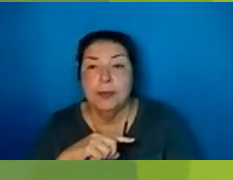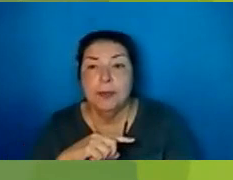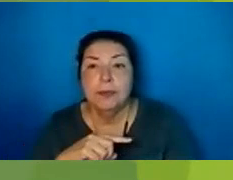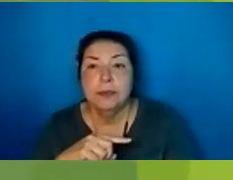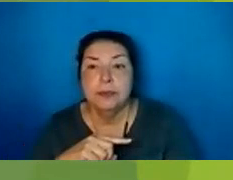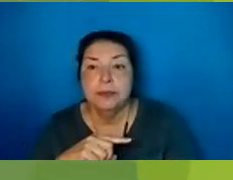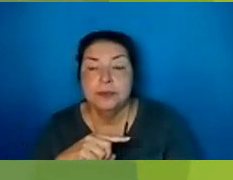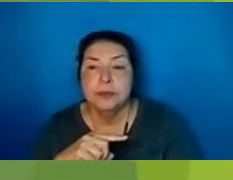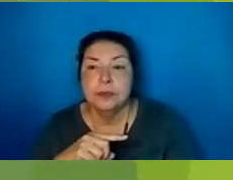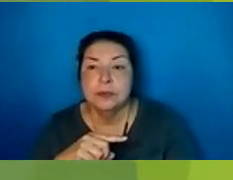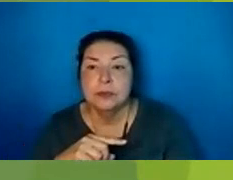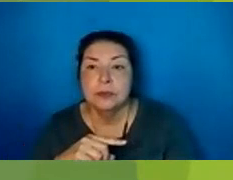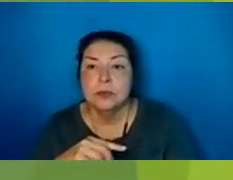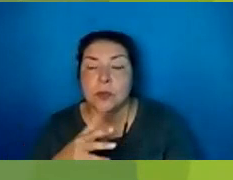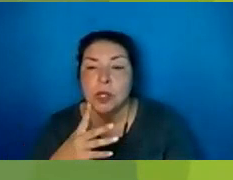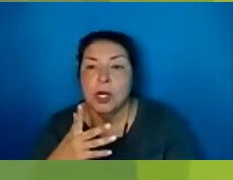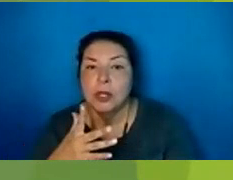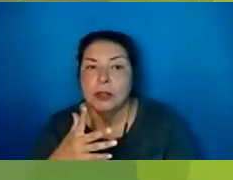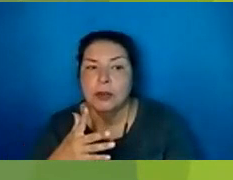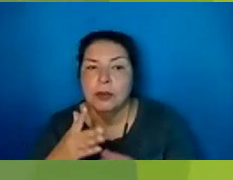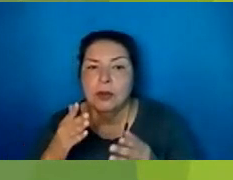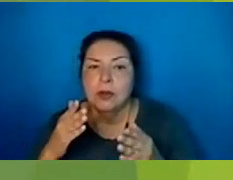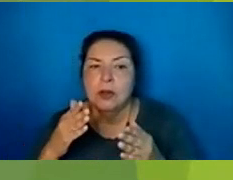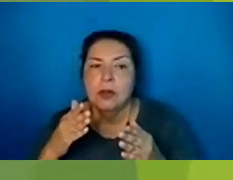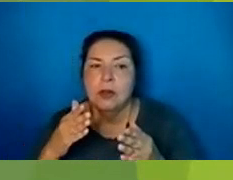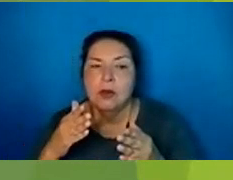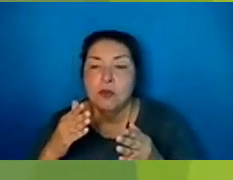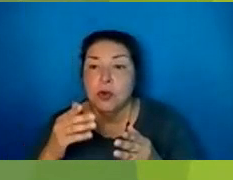a conduit for God's word.